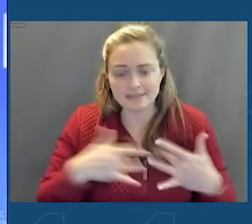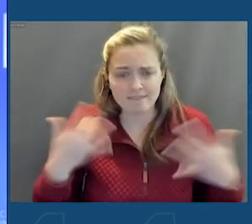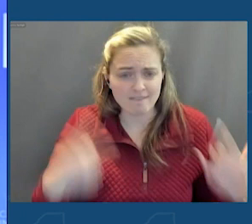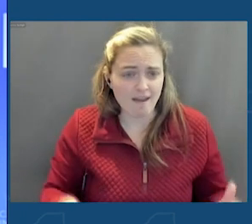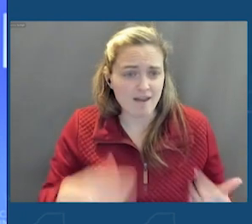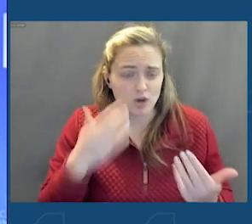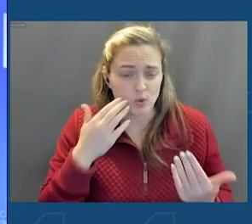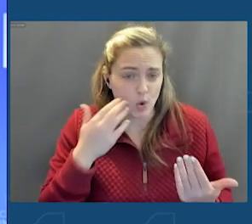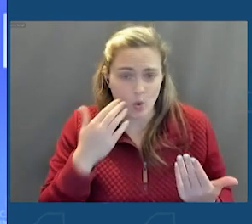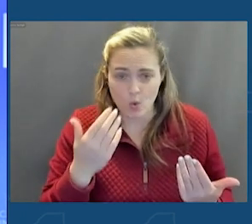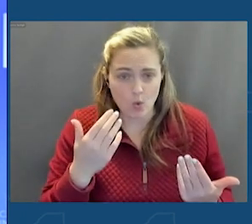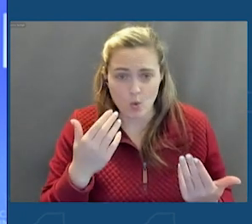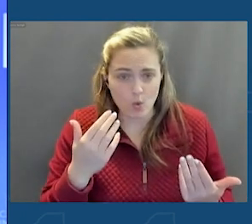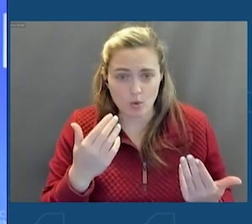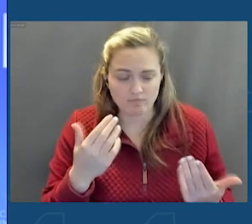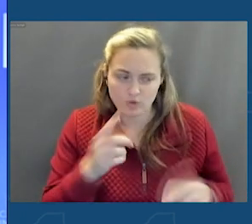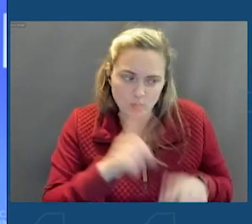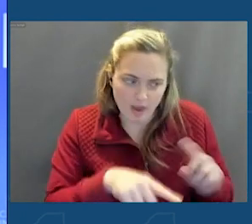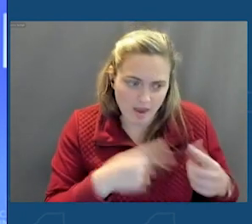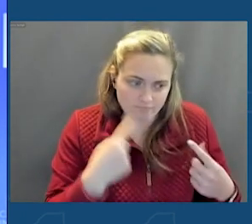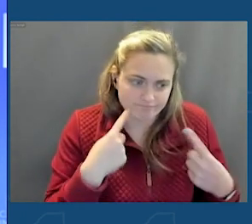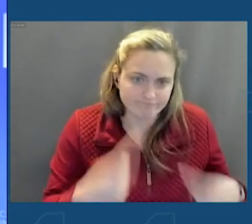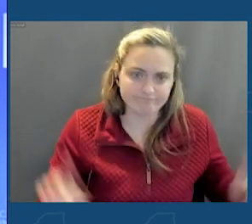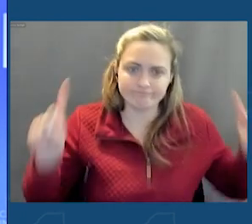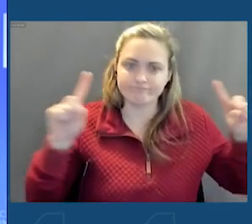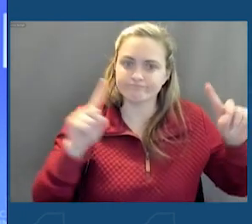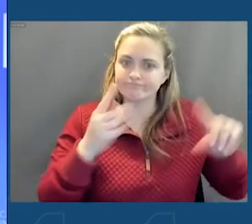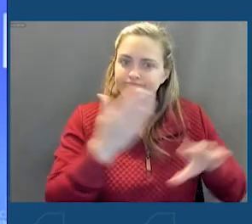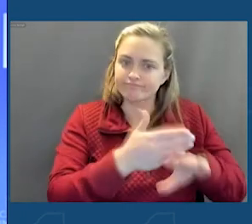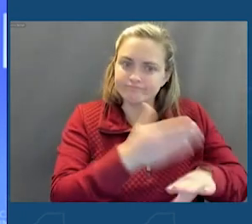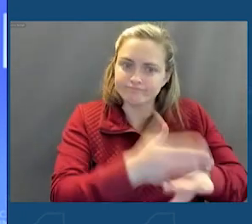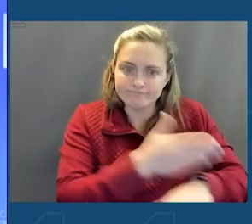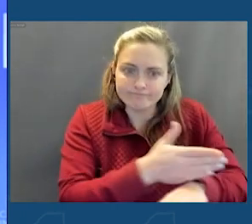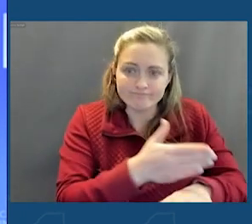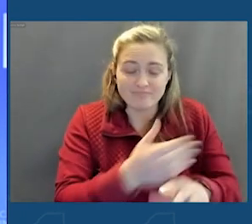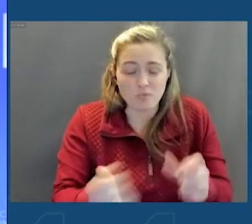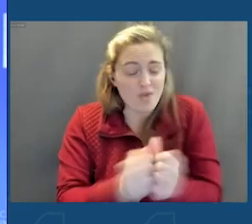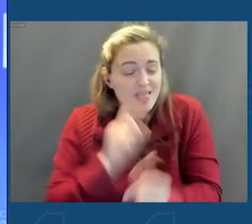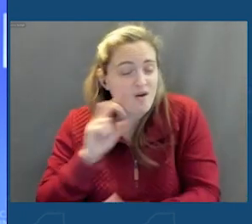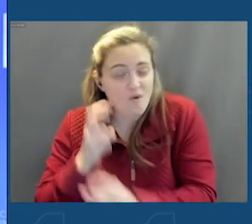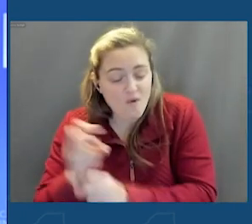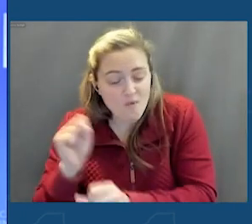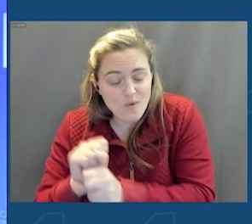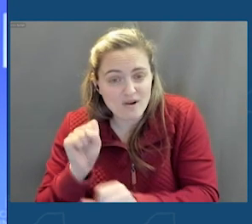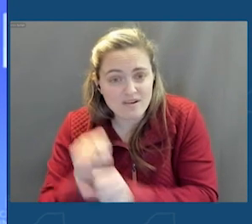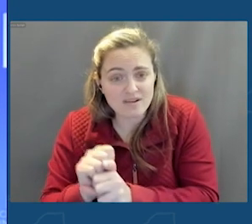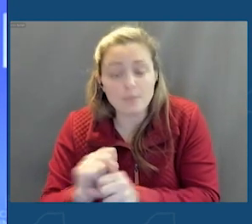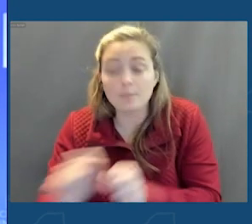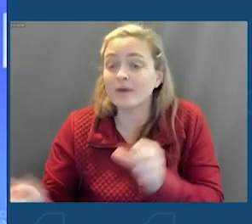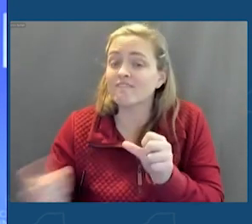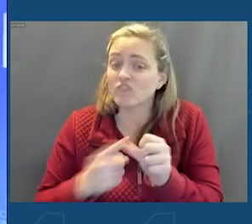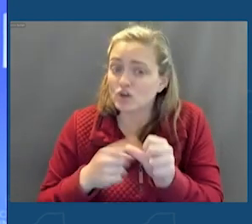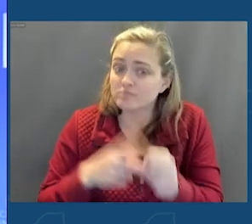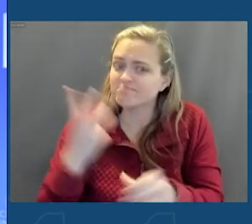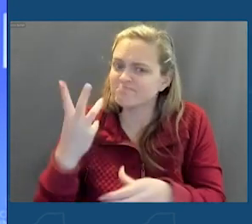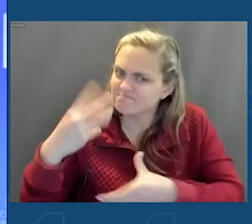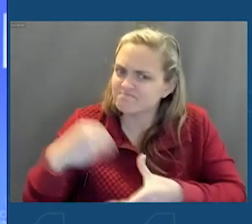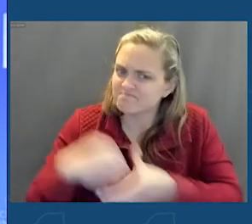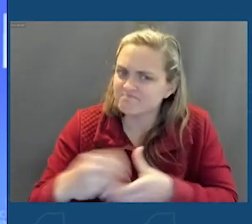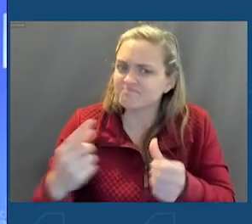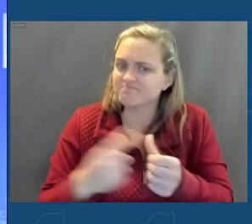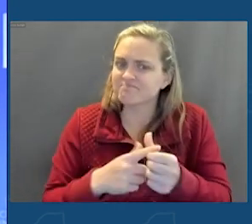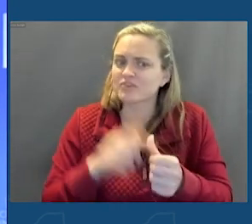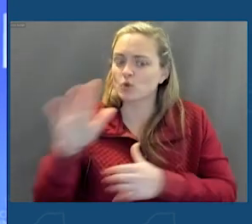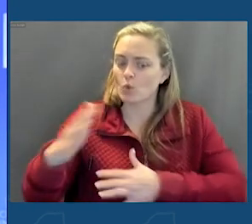not make progress without working extraordinarily hard. But you get there by first being in the arena. And I know that over your desk,